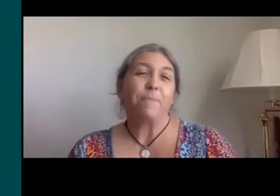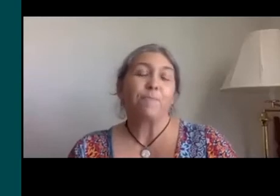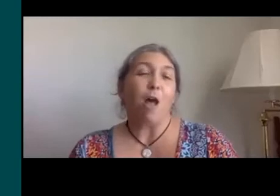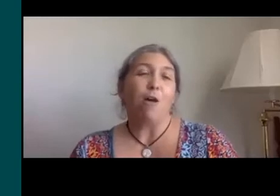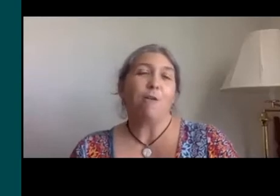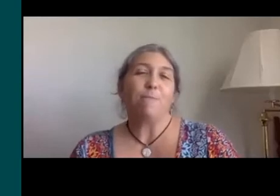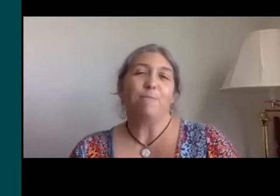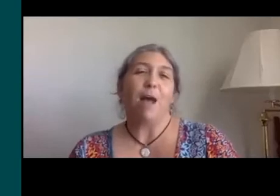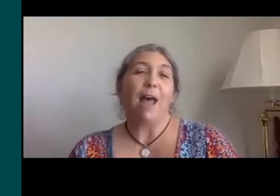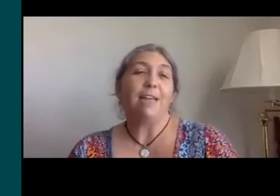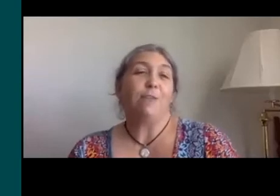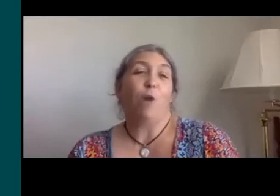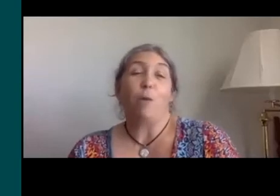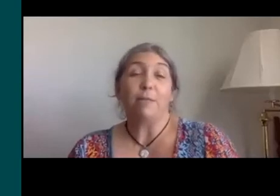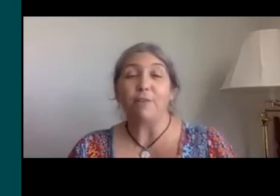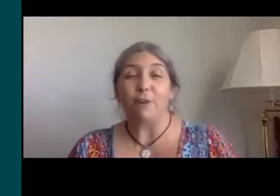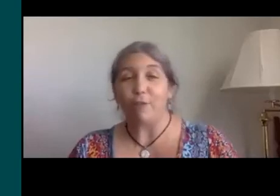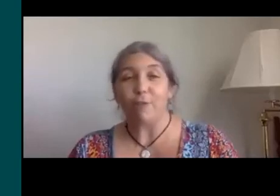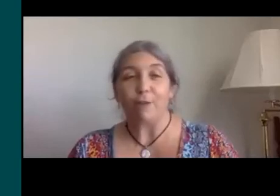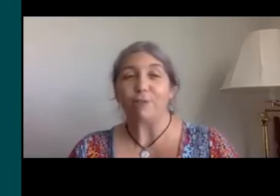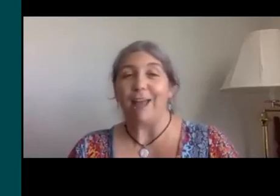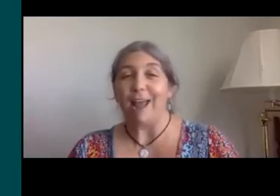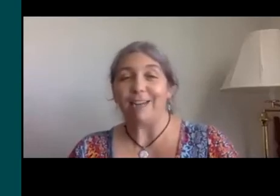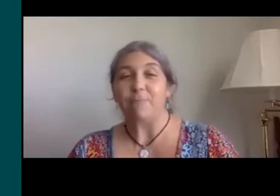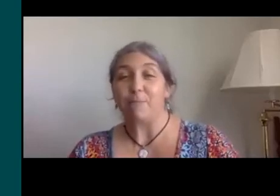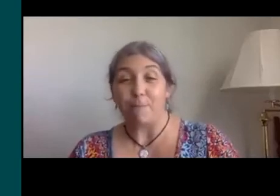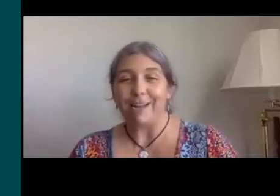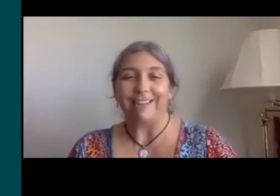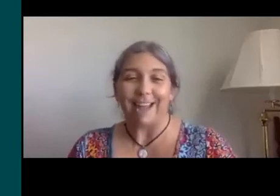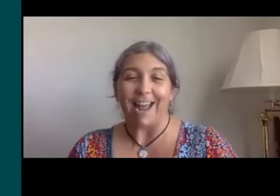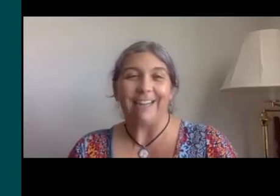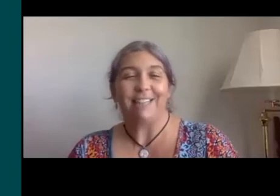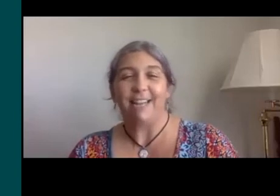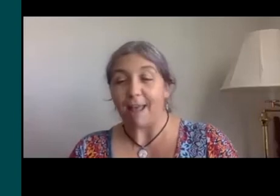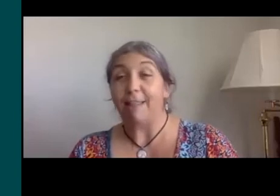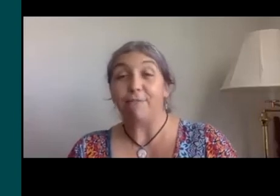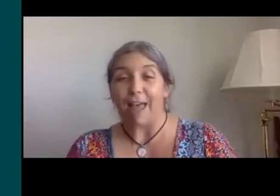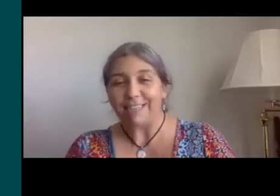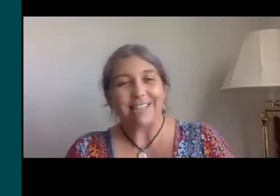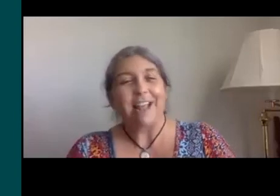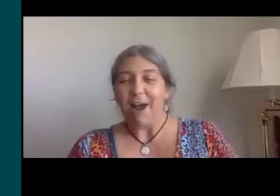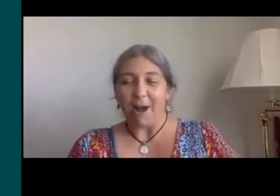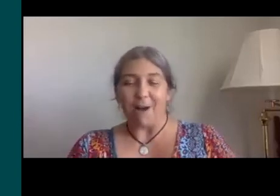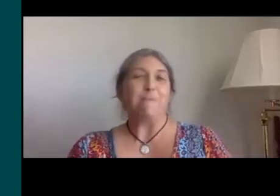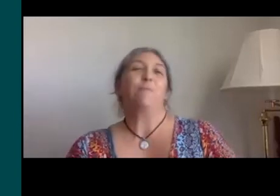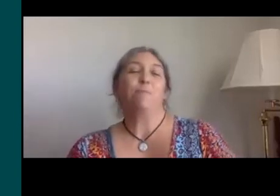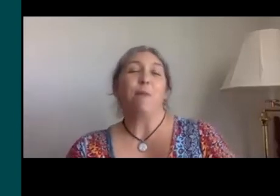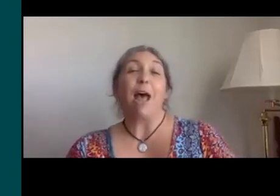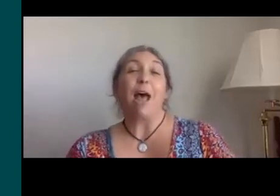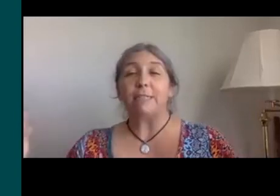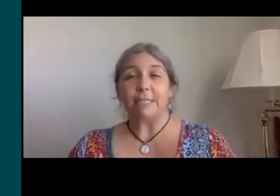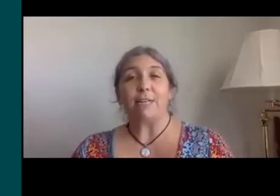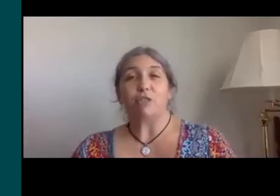journey. I call myself an earthy, crunchy academic mama, and I think I live that.